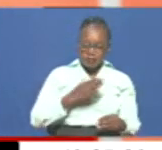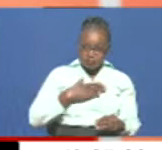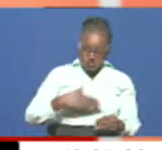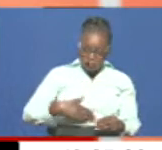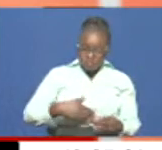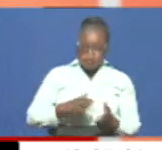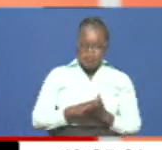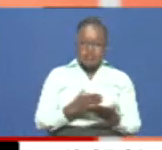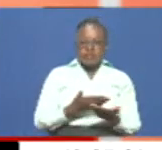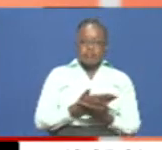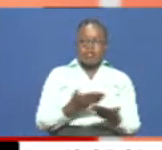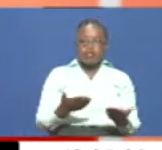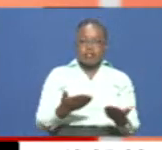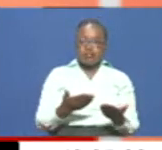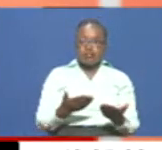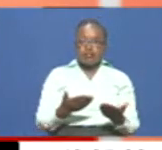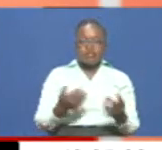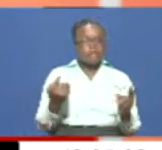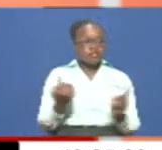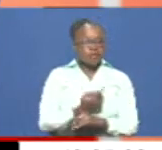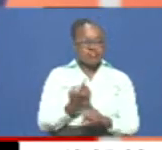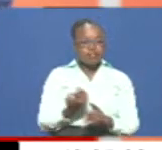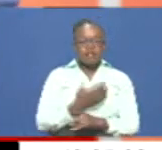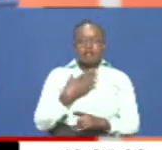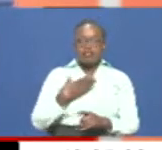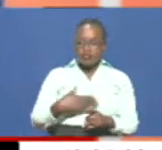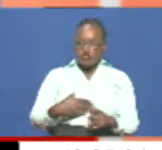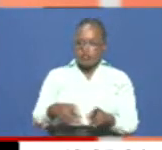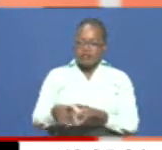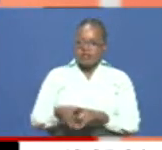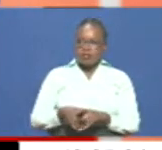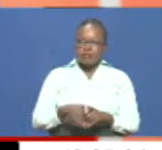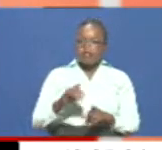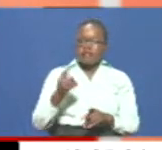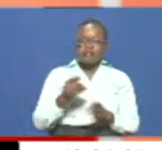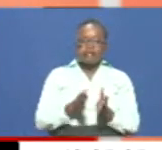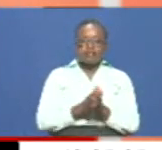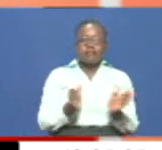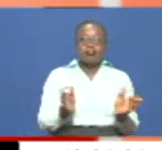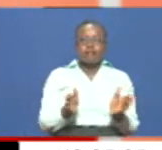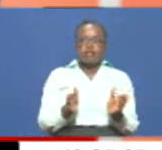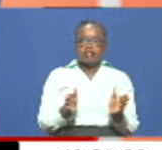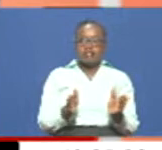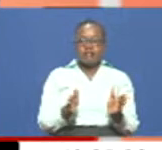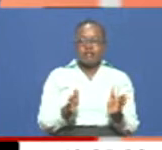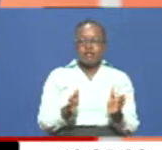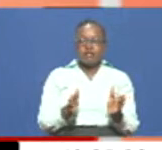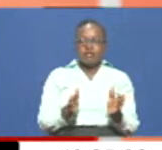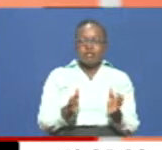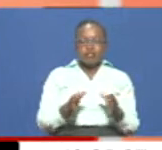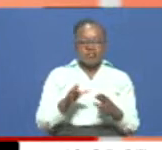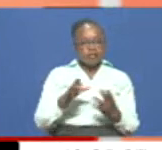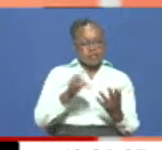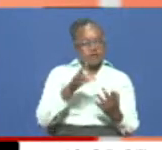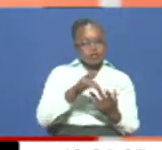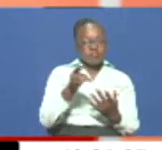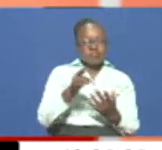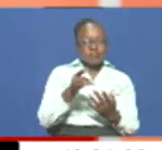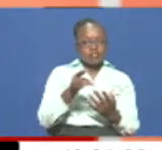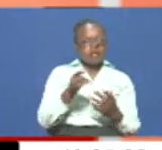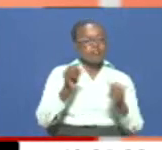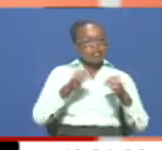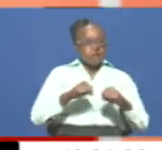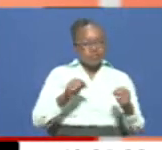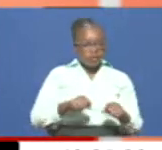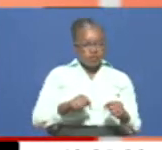federations nominate different bodies. And in the first Extraordinary General Assembly, we settled by consensus